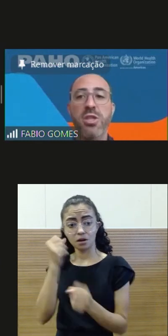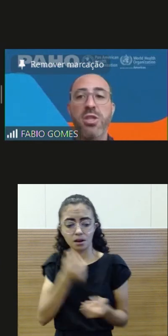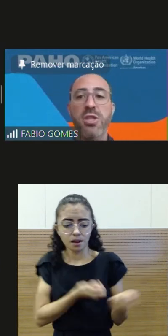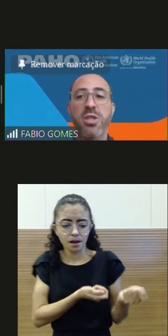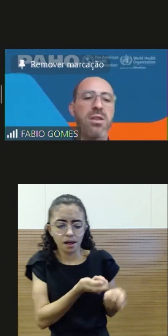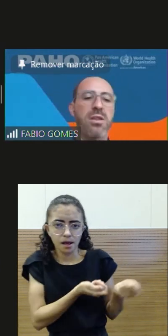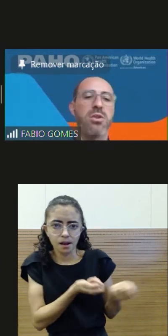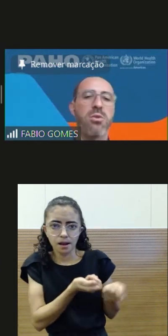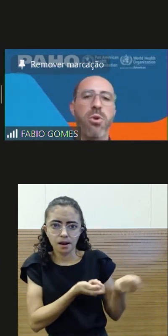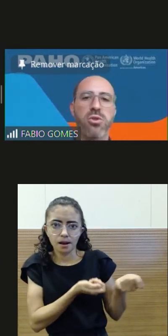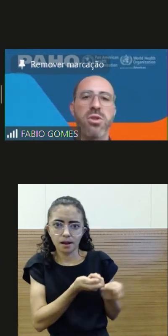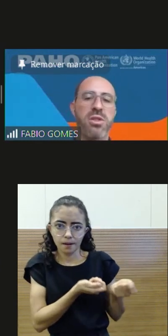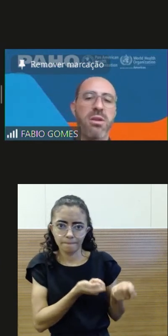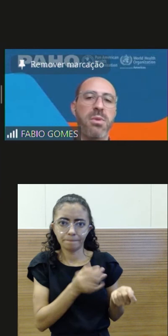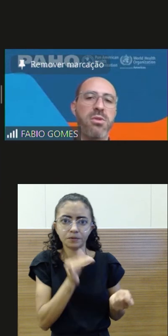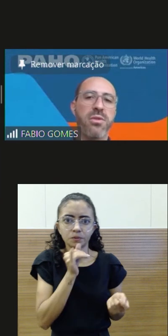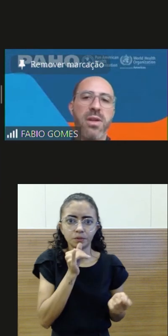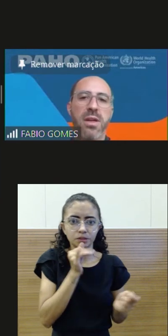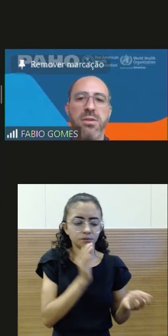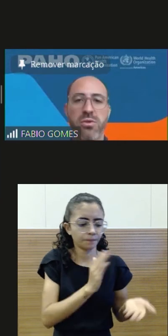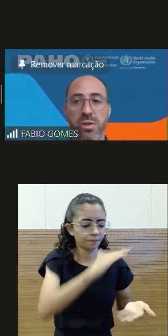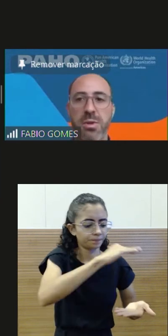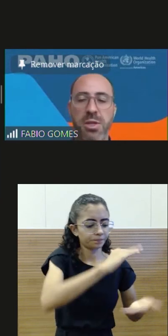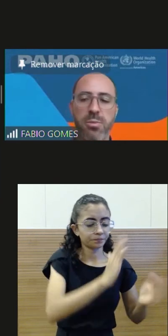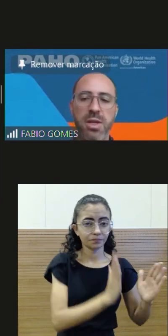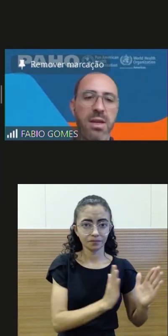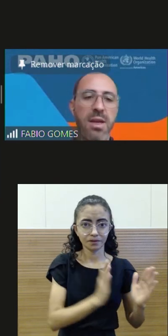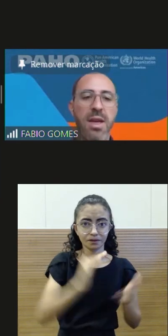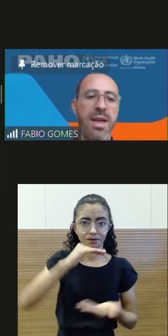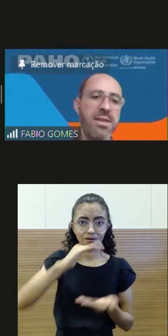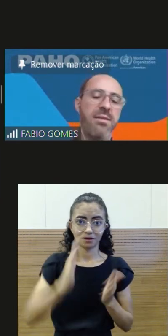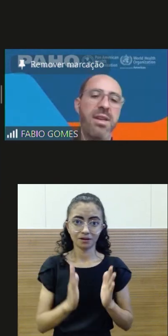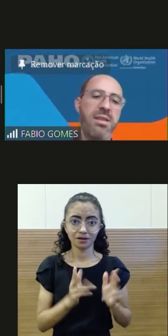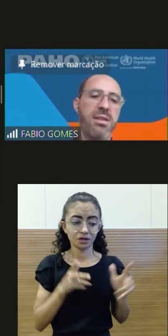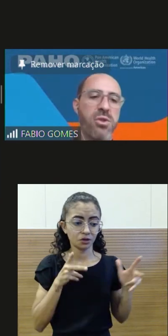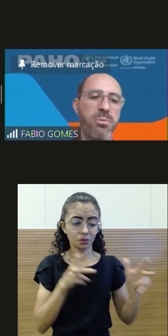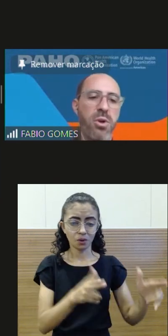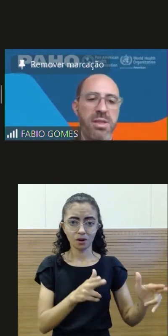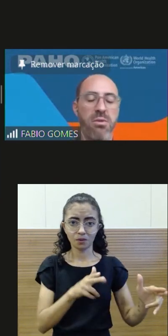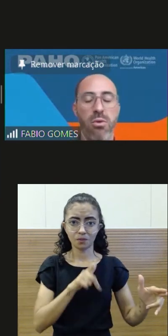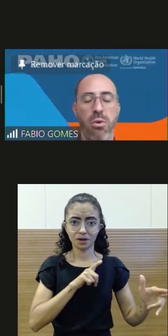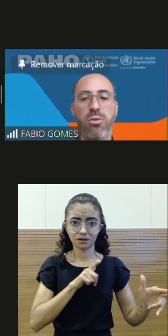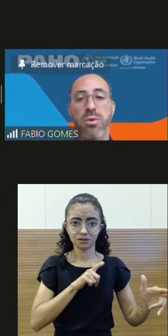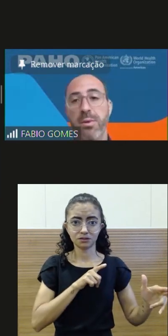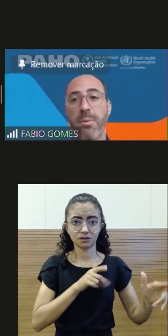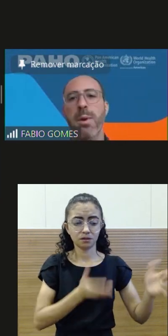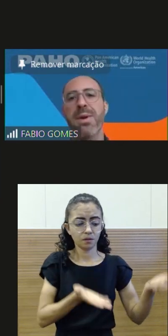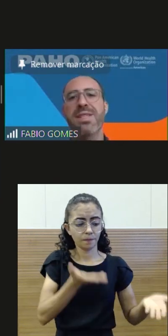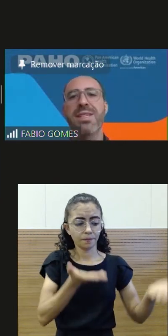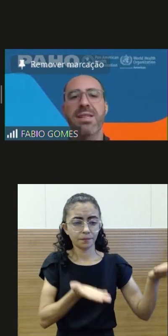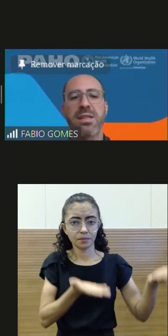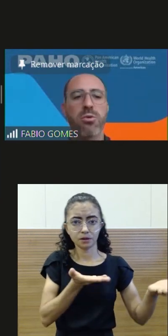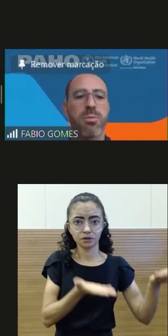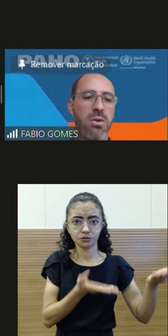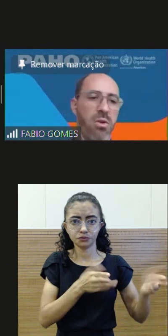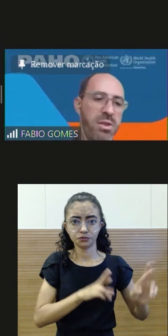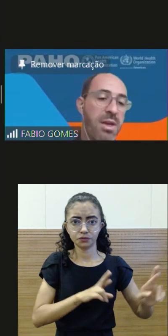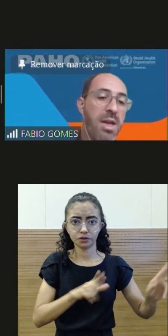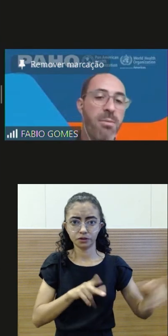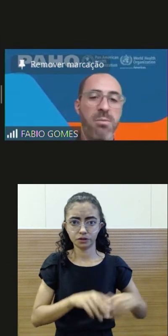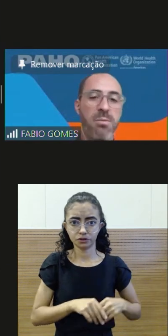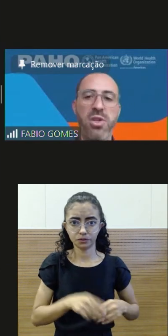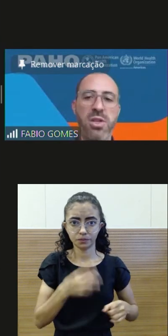the industry to confuse these two equal products that had the same size, because this varying